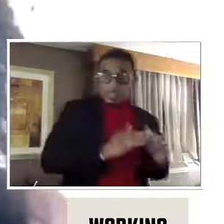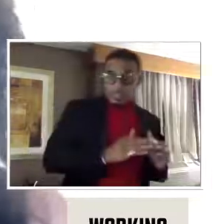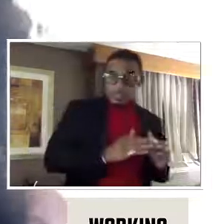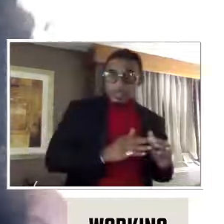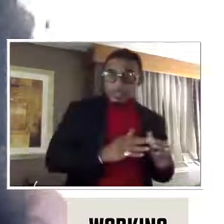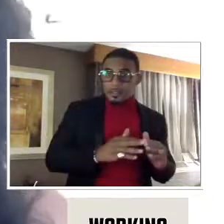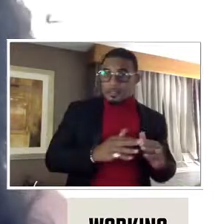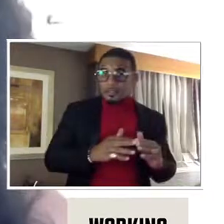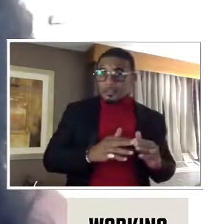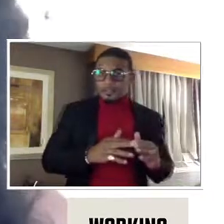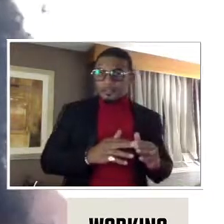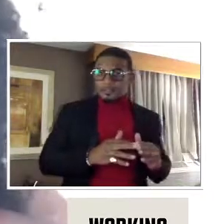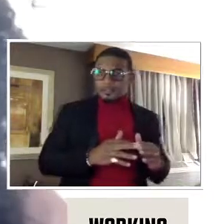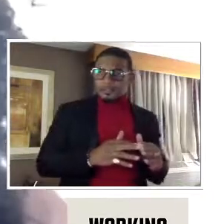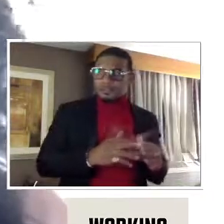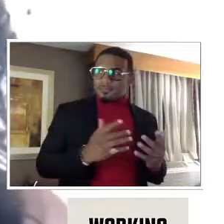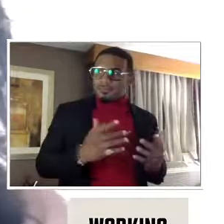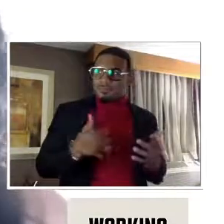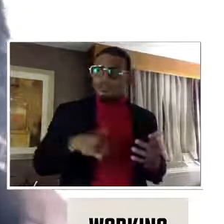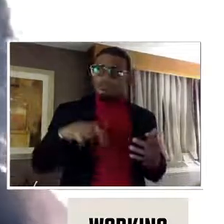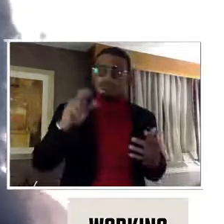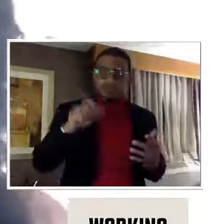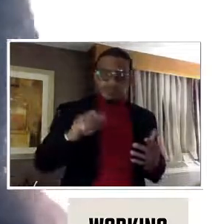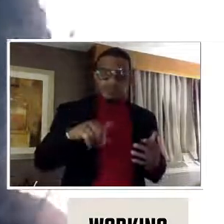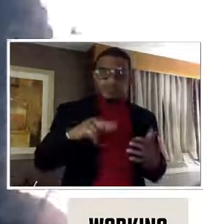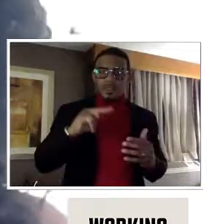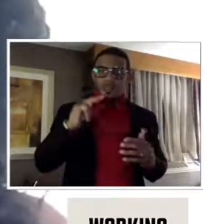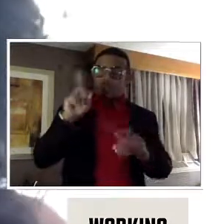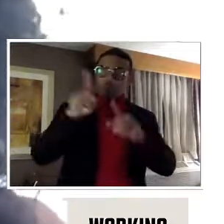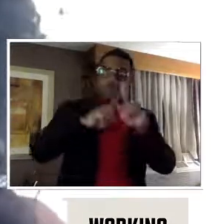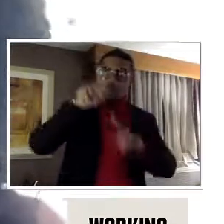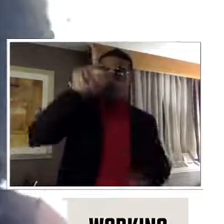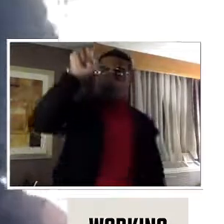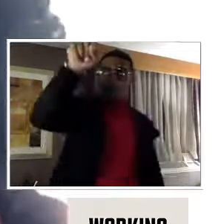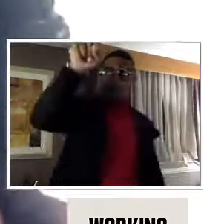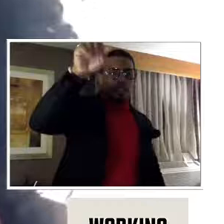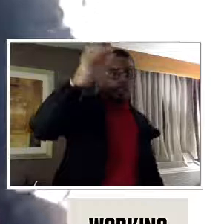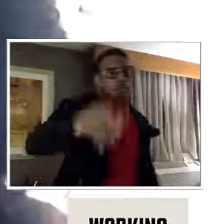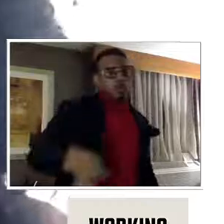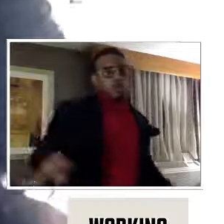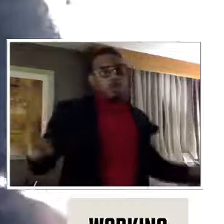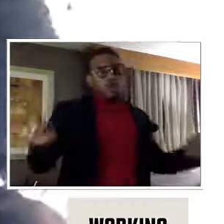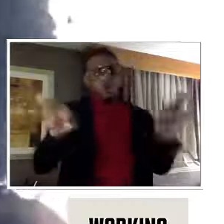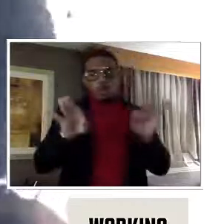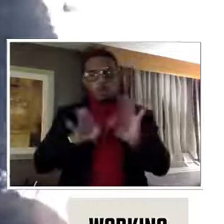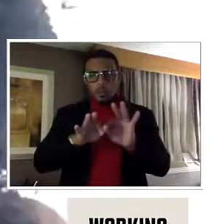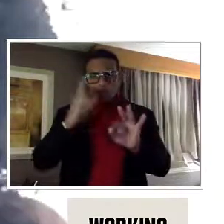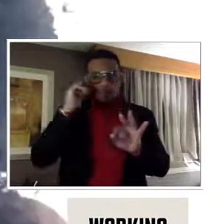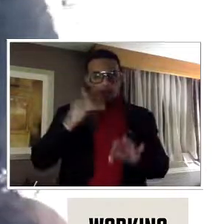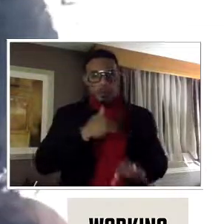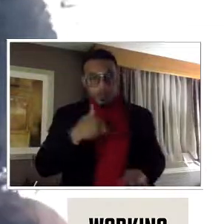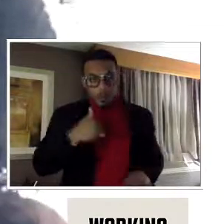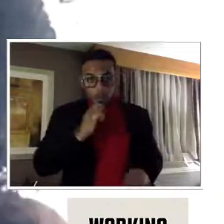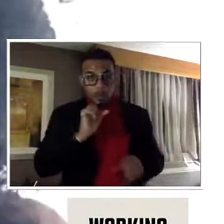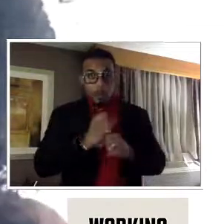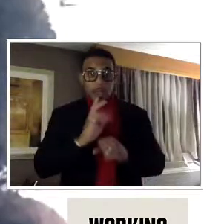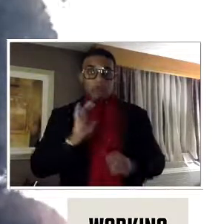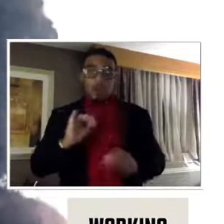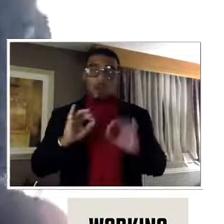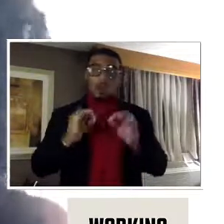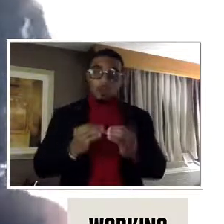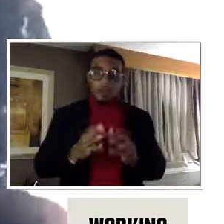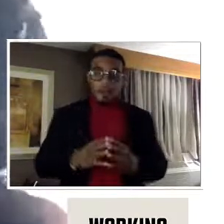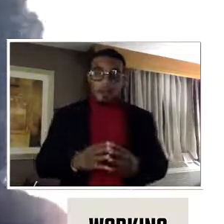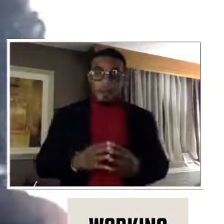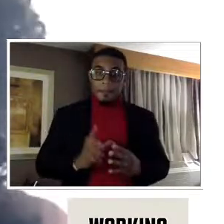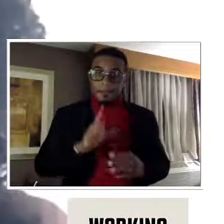and we need this North Star. It is so important for the members who make up our